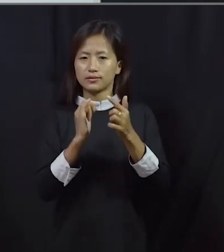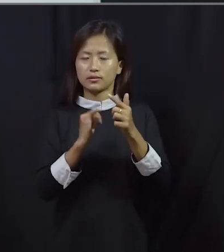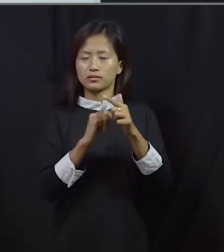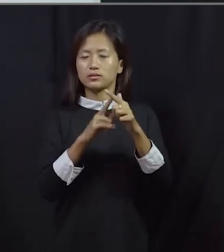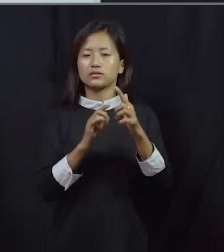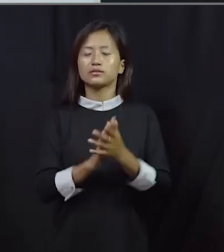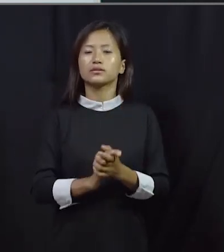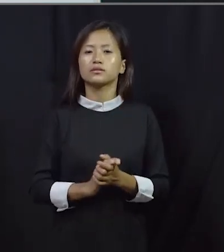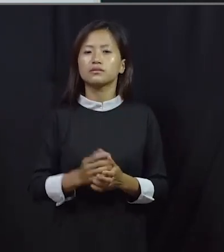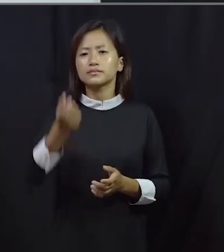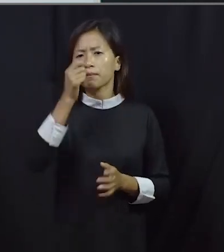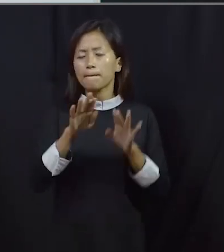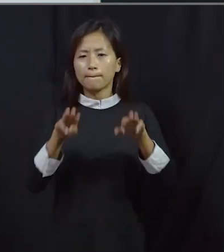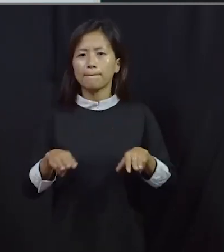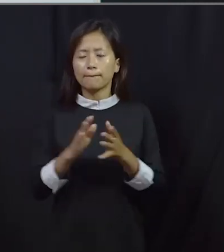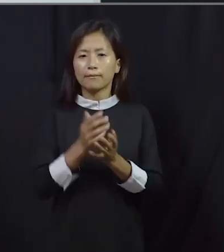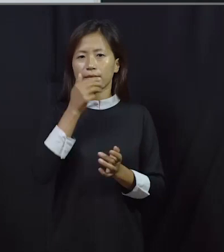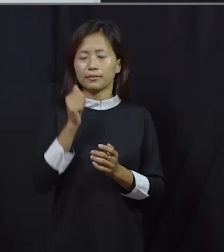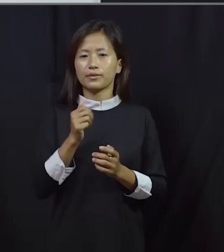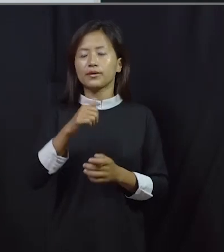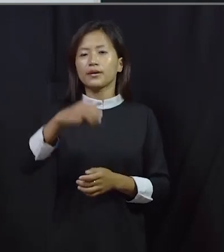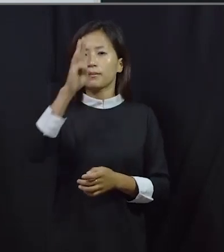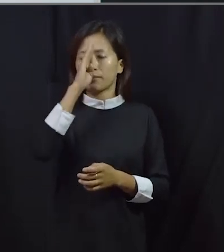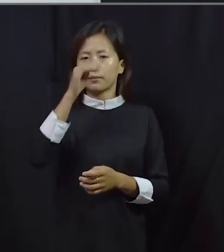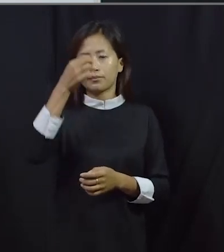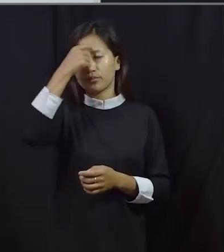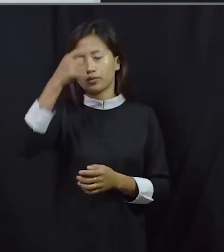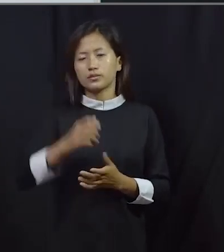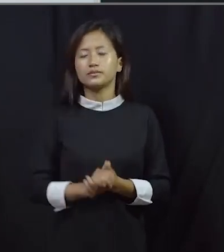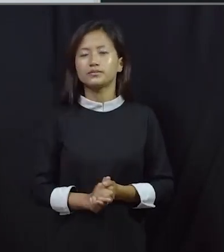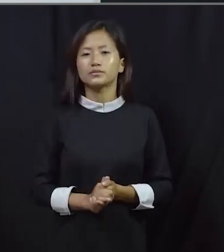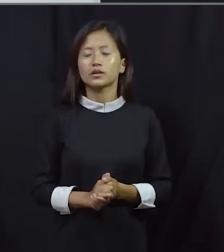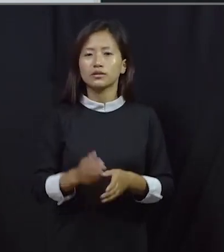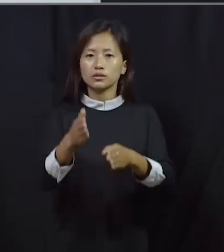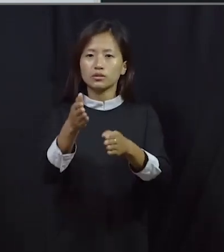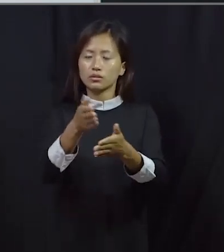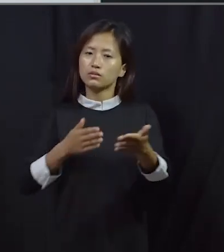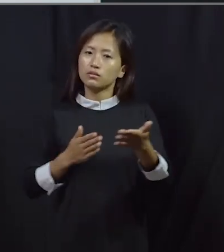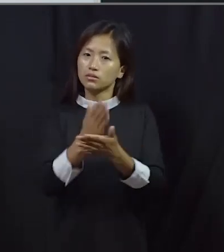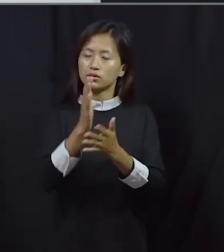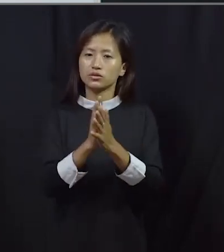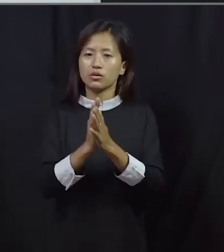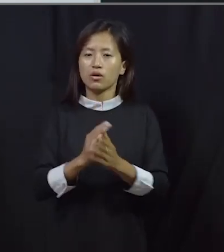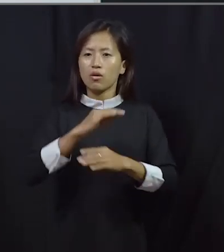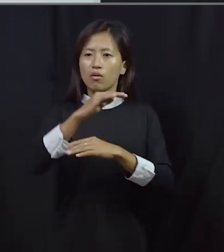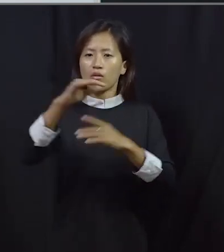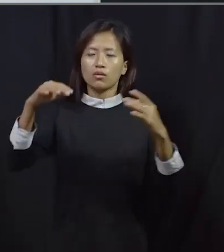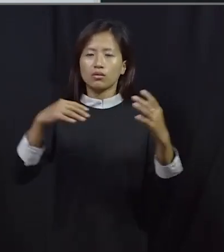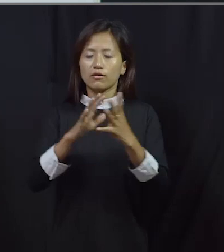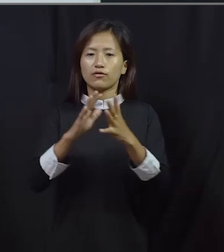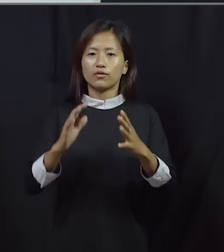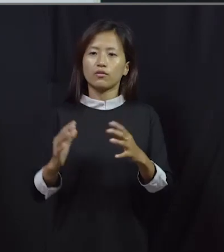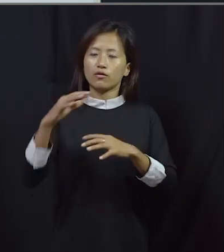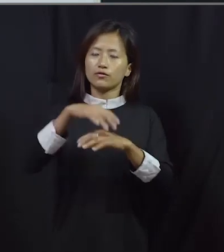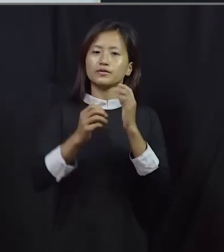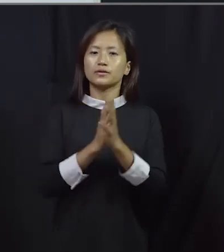might be problem? When we have to deal something internationally, means cross-border, overseas. Suppose you are a businessman, right? Suppose you're dealing